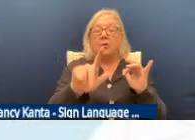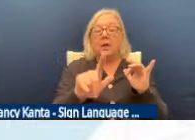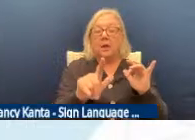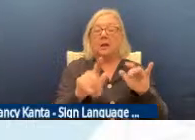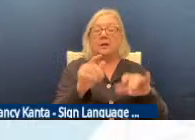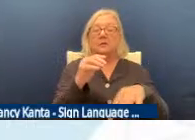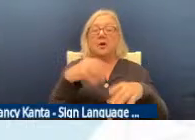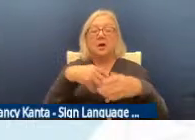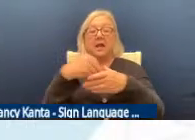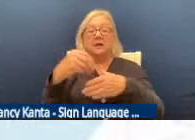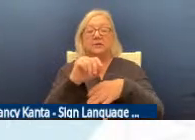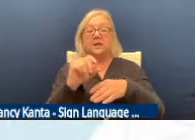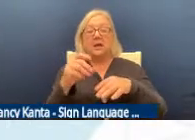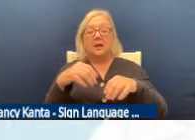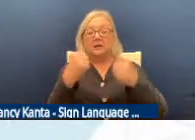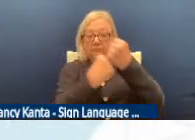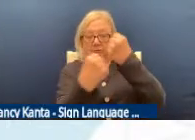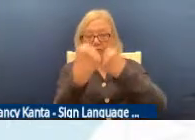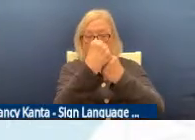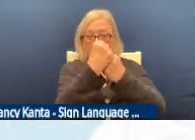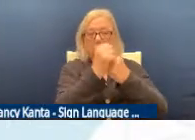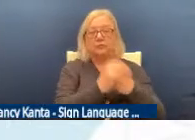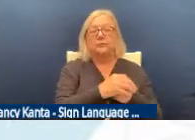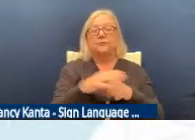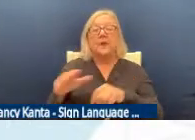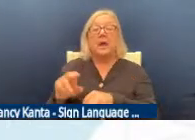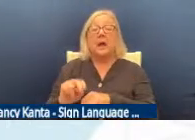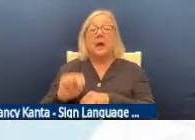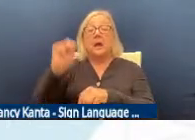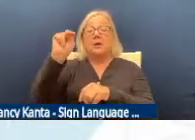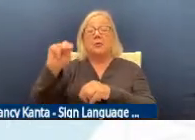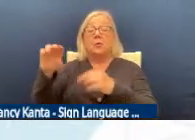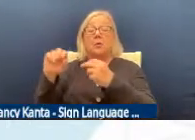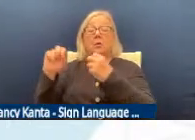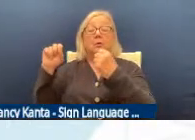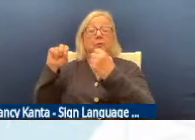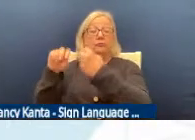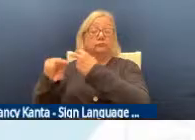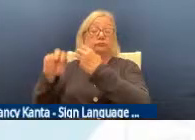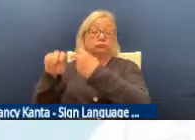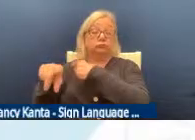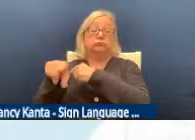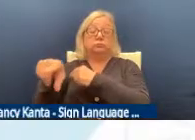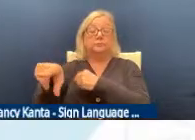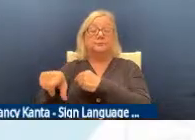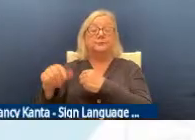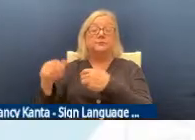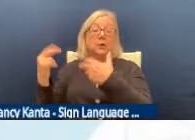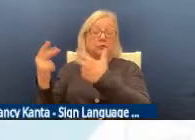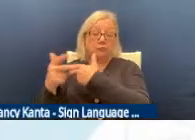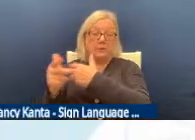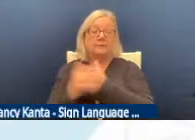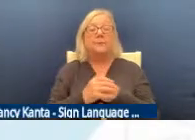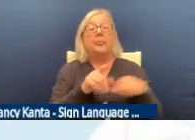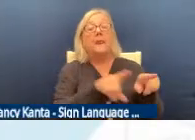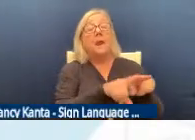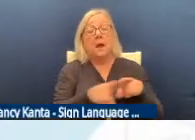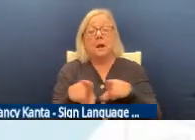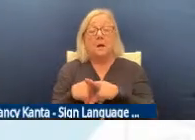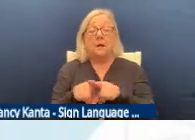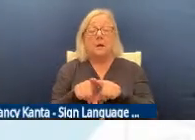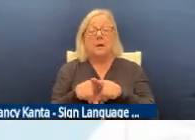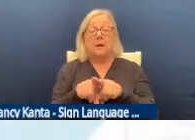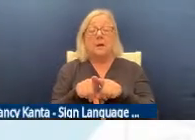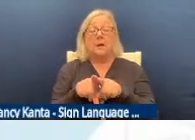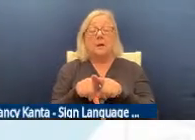and then northbound structure for the active transportation users. It also of note for letting